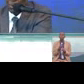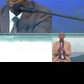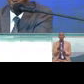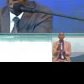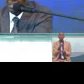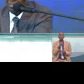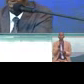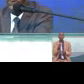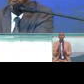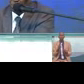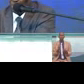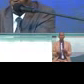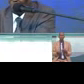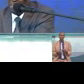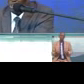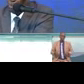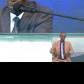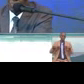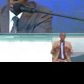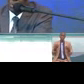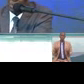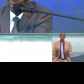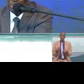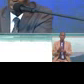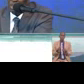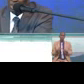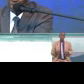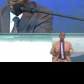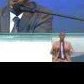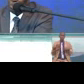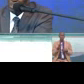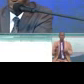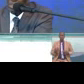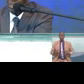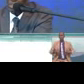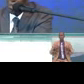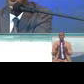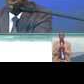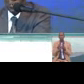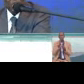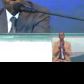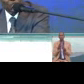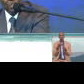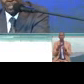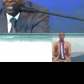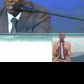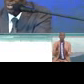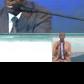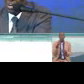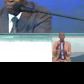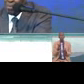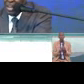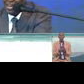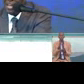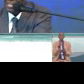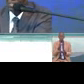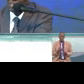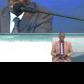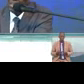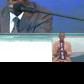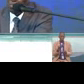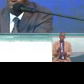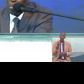you not to live a life free from sinning. Whosoever is born of God does not commit sin, for his